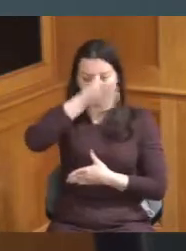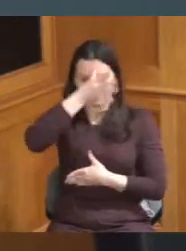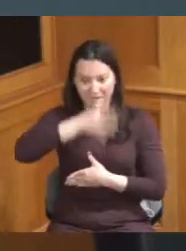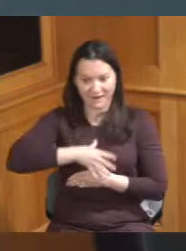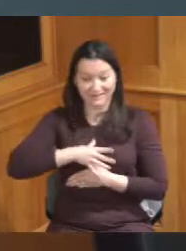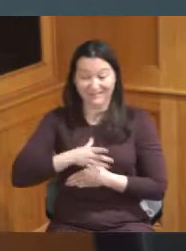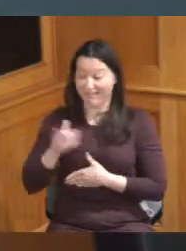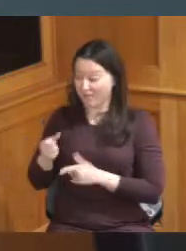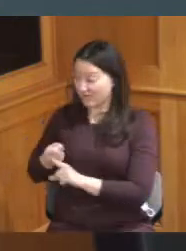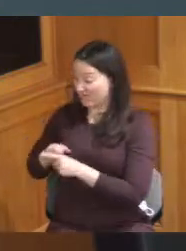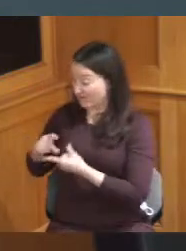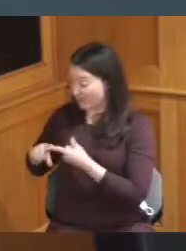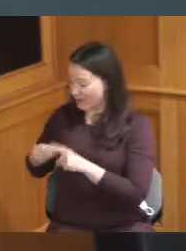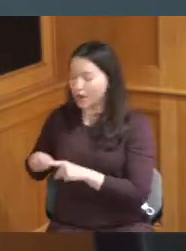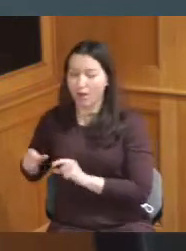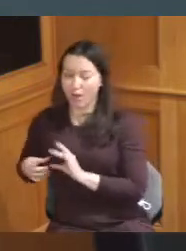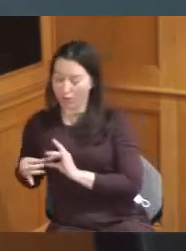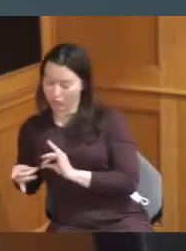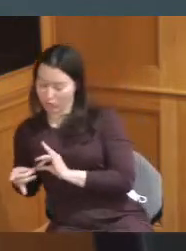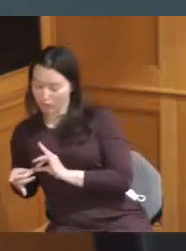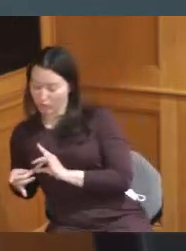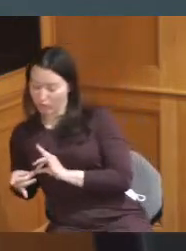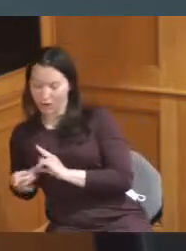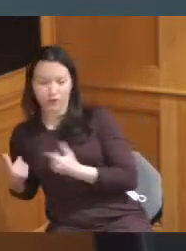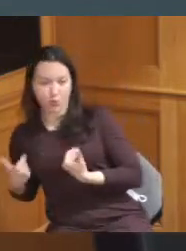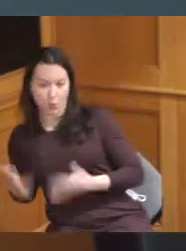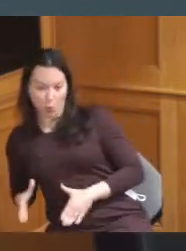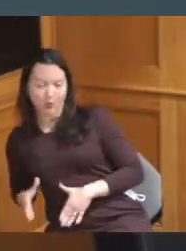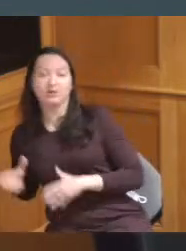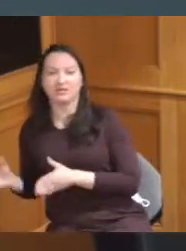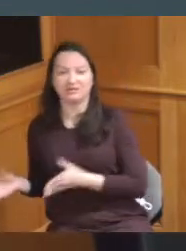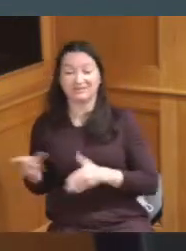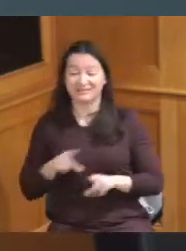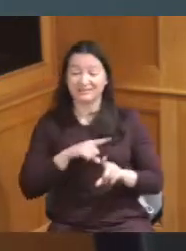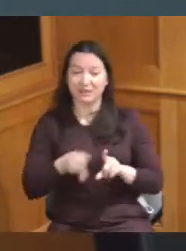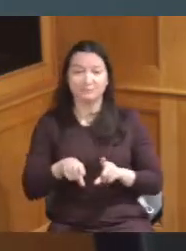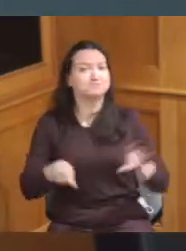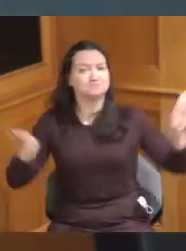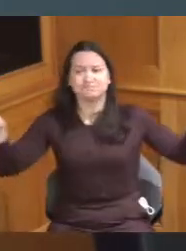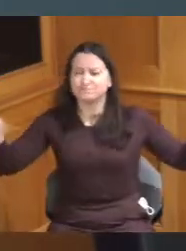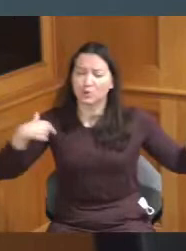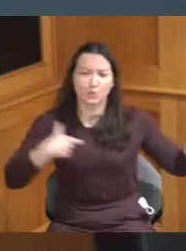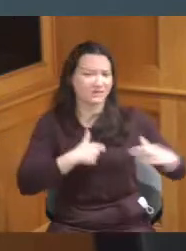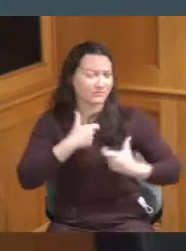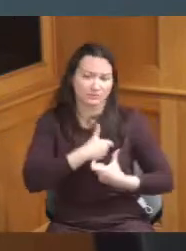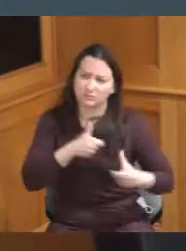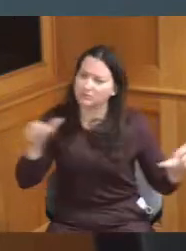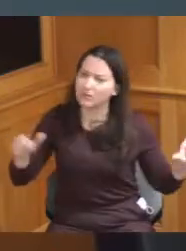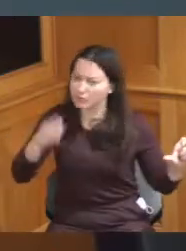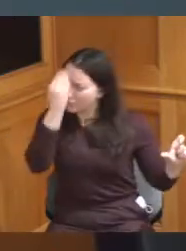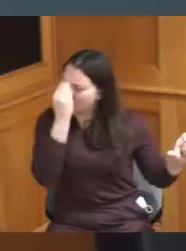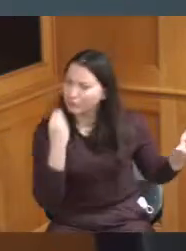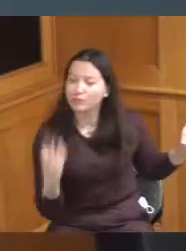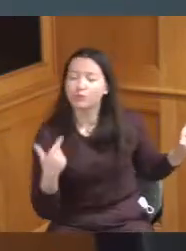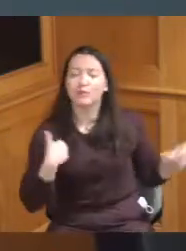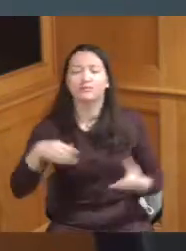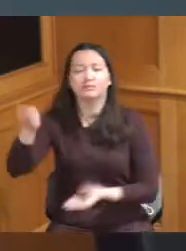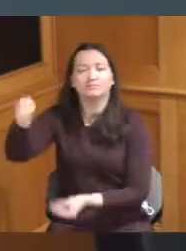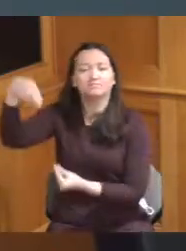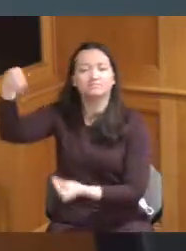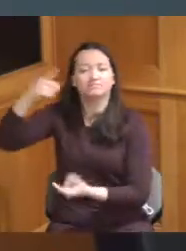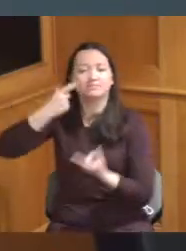my friend, they kind of be quiet about it. You don't know a lot about it. But he has said, no, we've got to be out there. So we have a